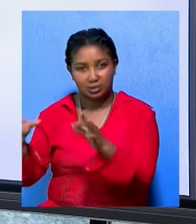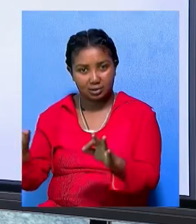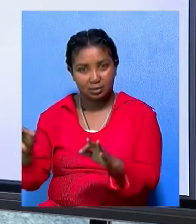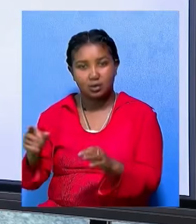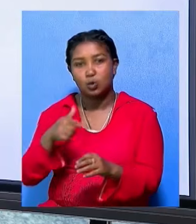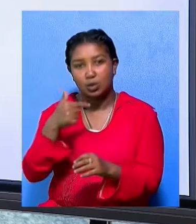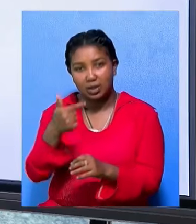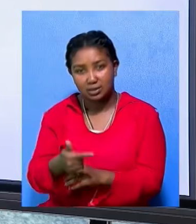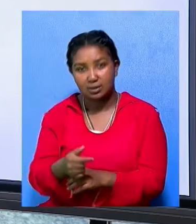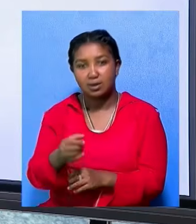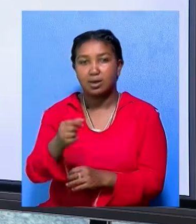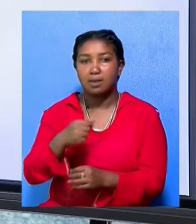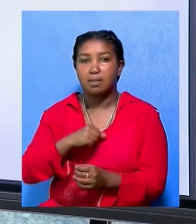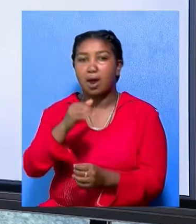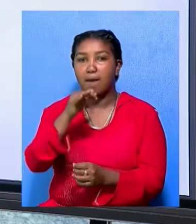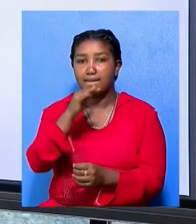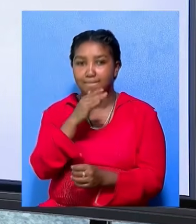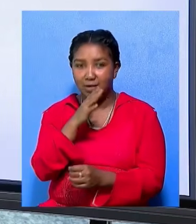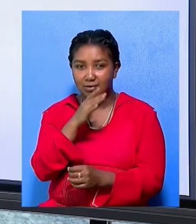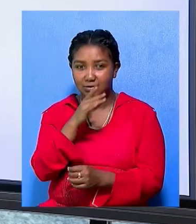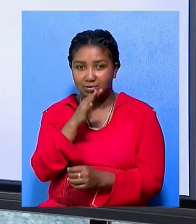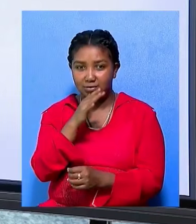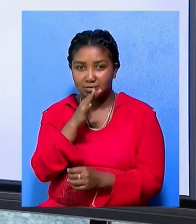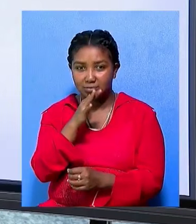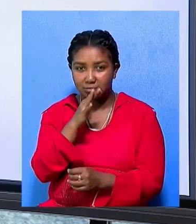can say, my mother,